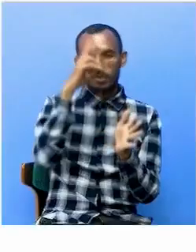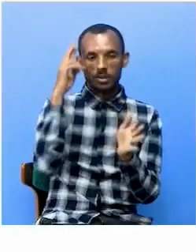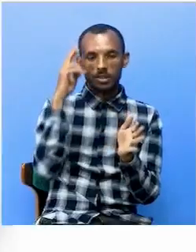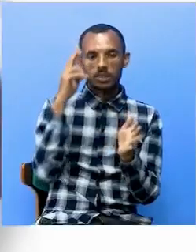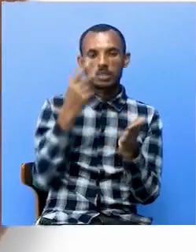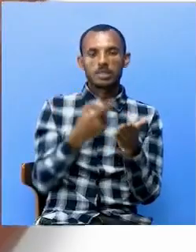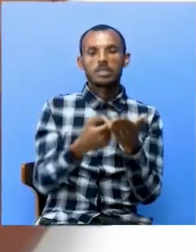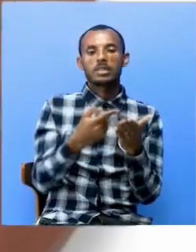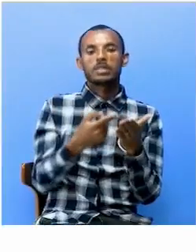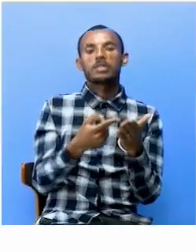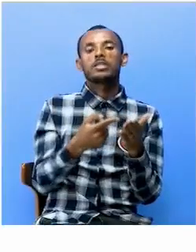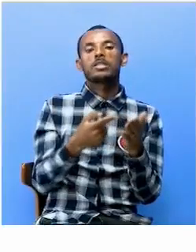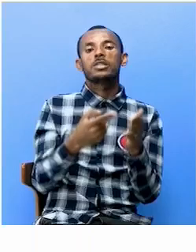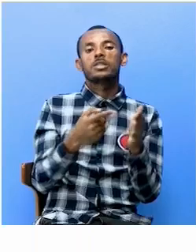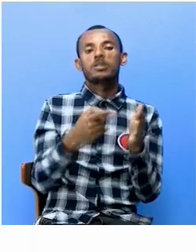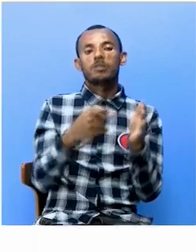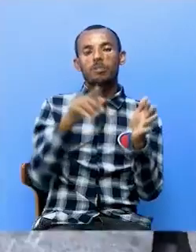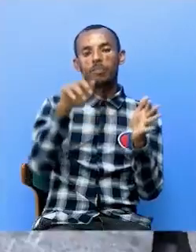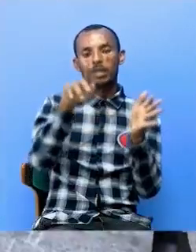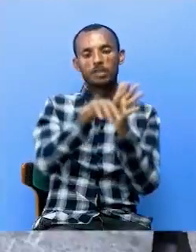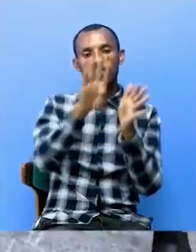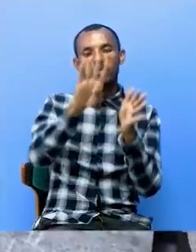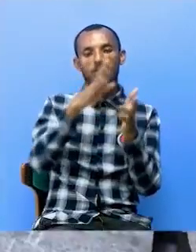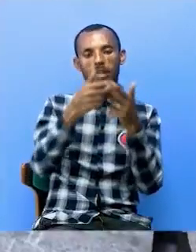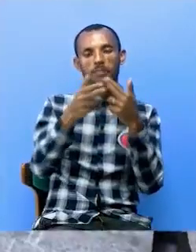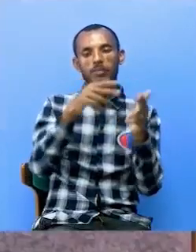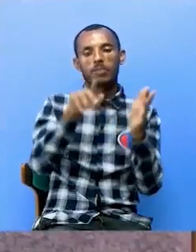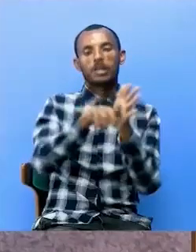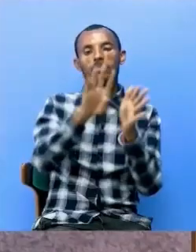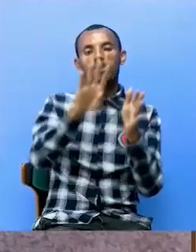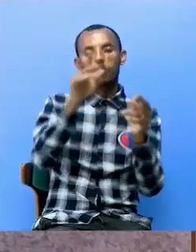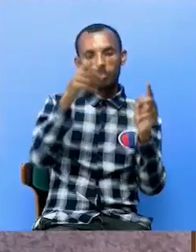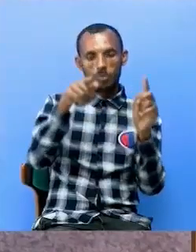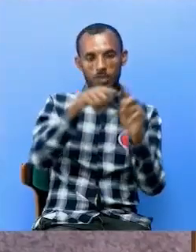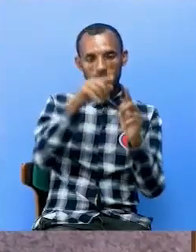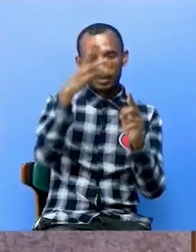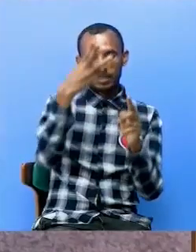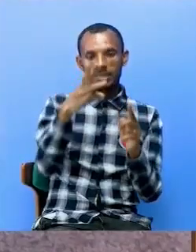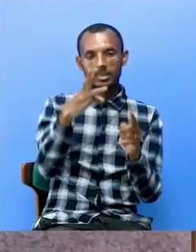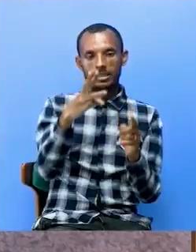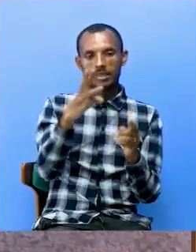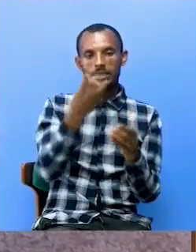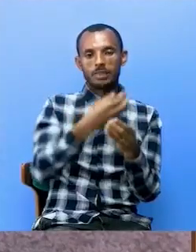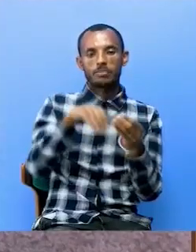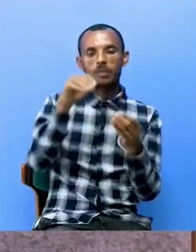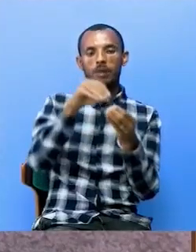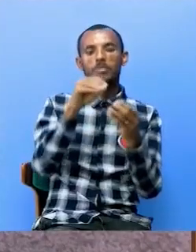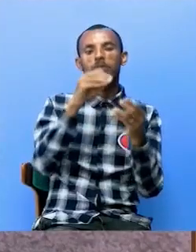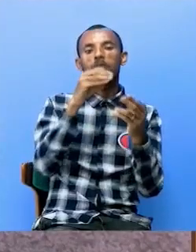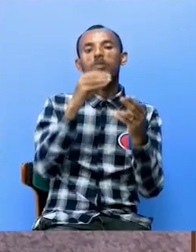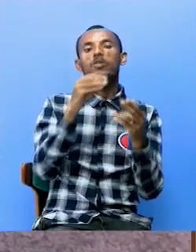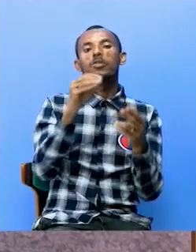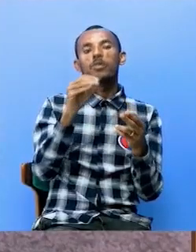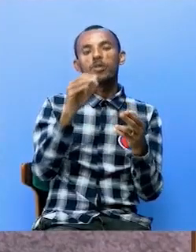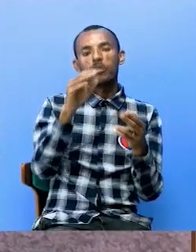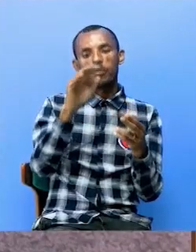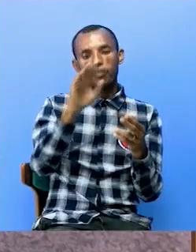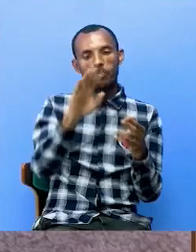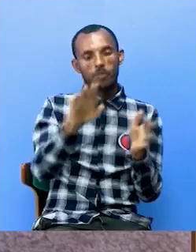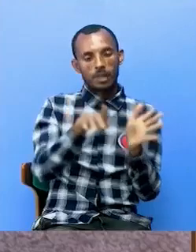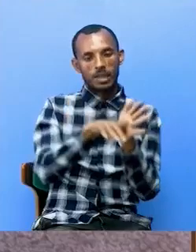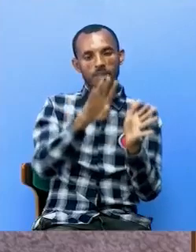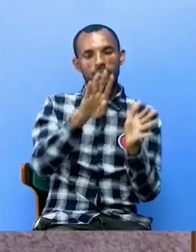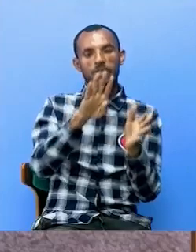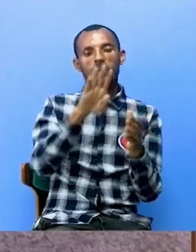this product, minus 4 times minus 4 is positive 16. Multiplying by a negative number,